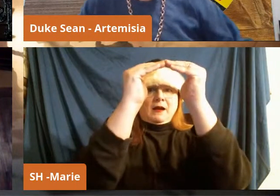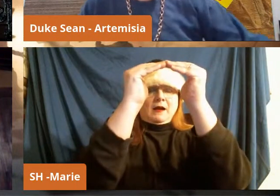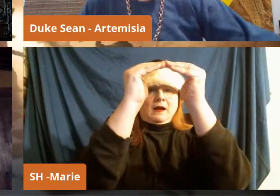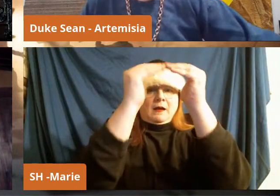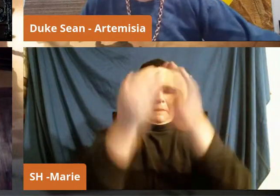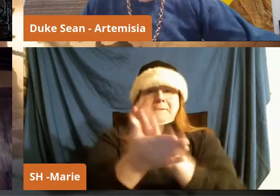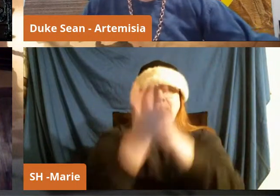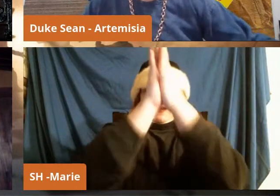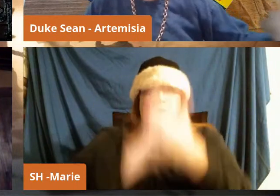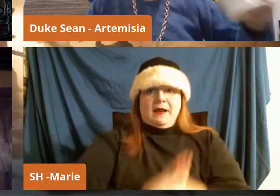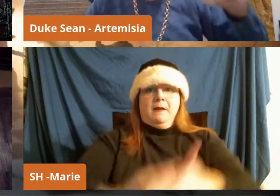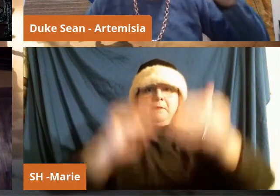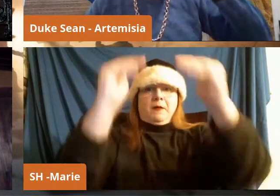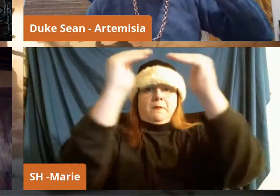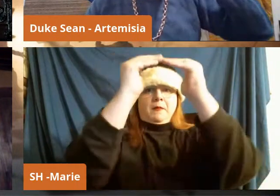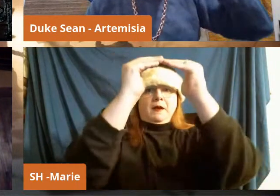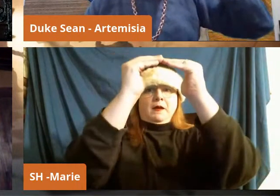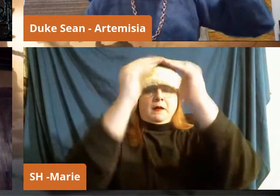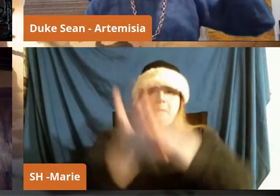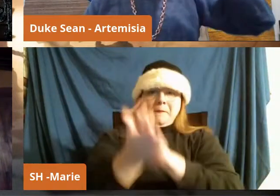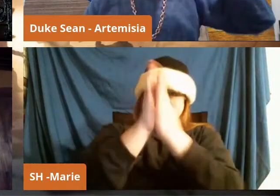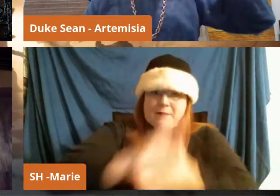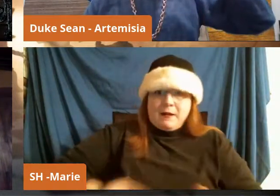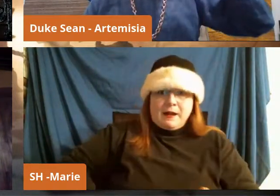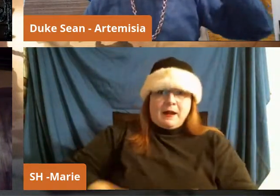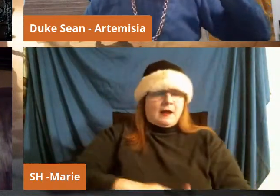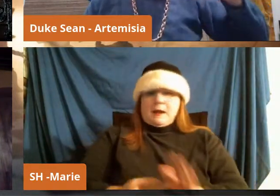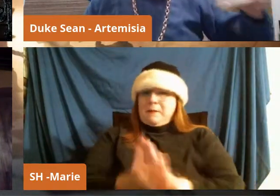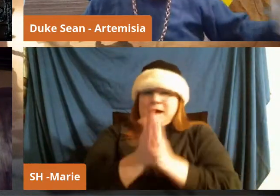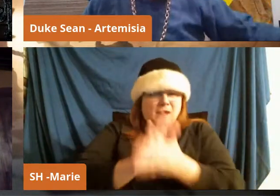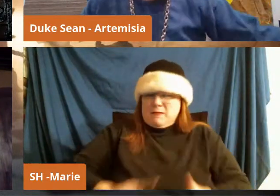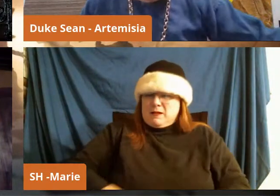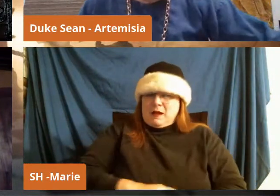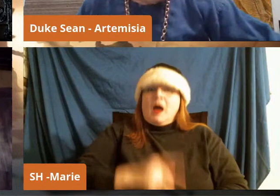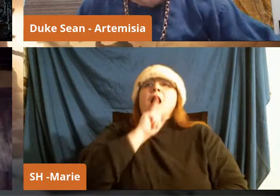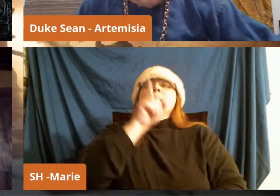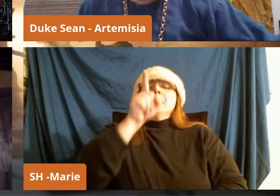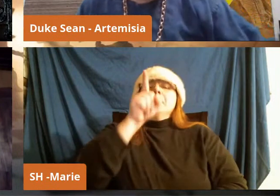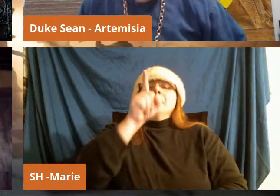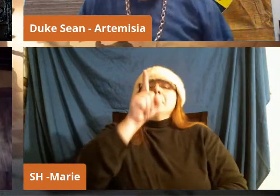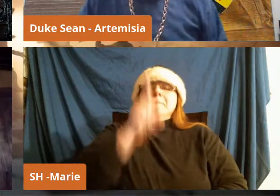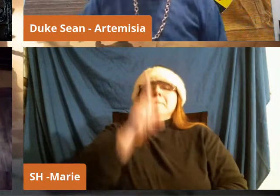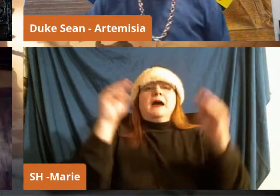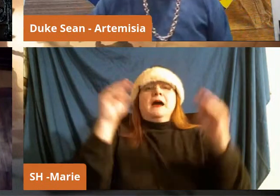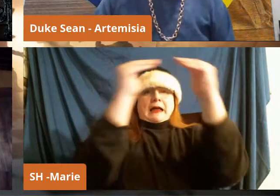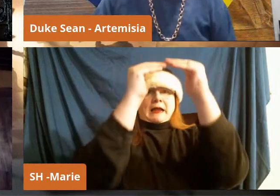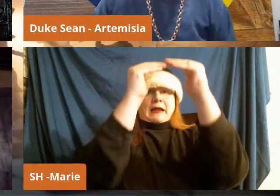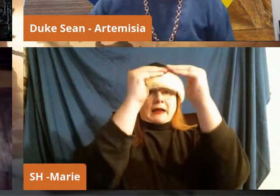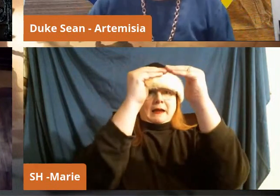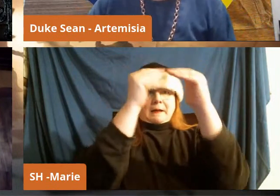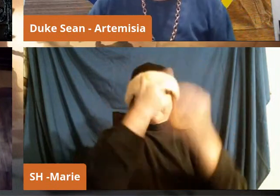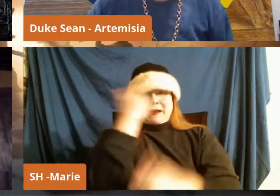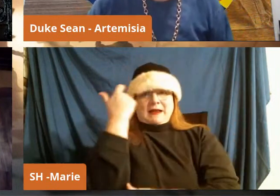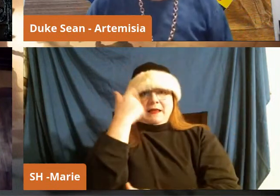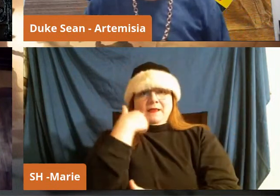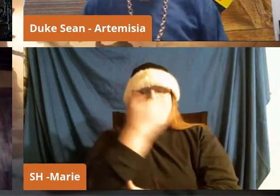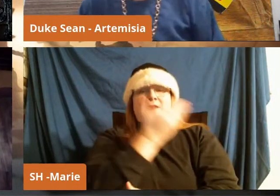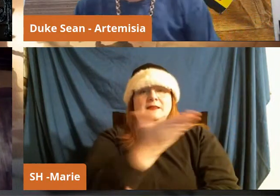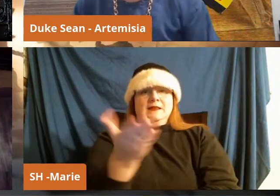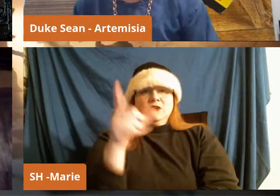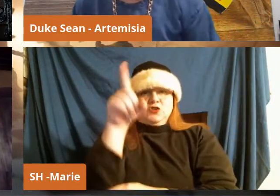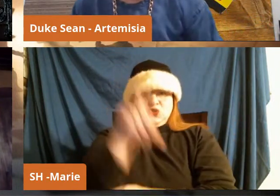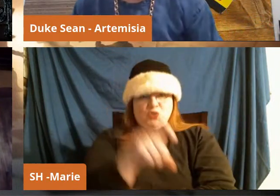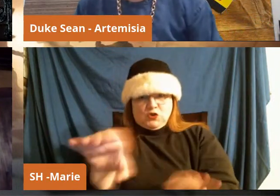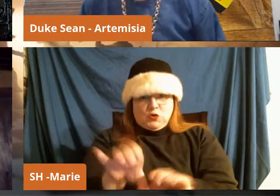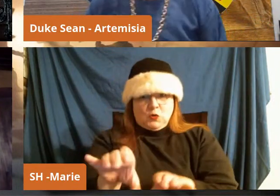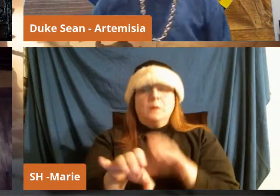a peer. My goal is to be a knight, not to become a knight. My goal is to be a knight, to be knightly, because that's just the thing you should do. Right? It's the